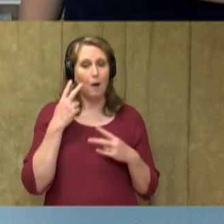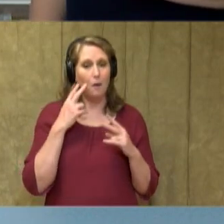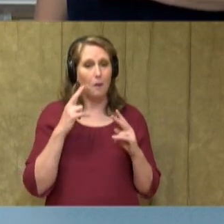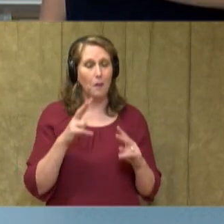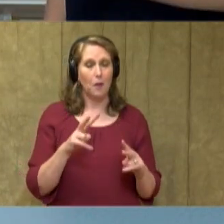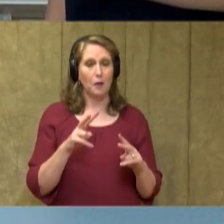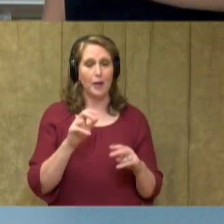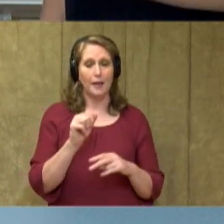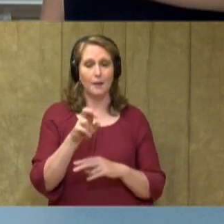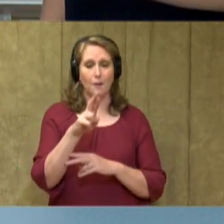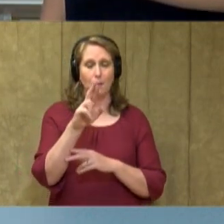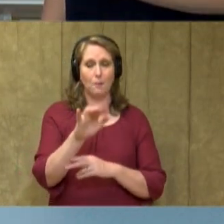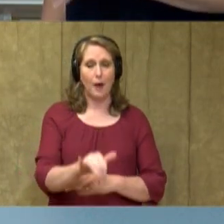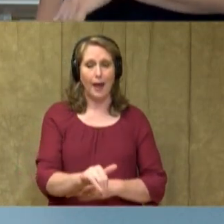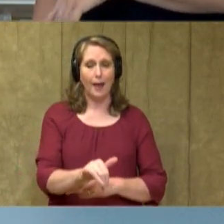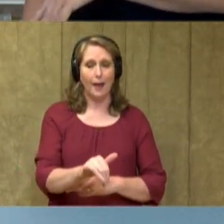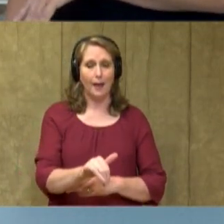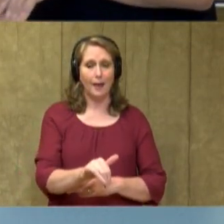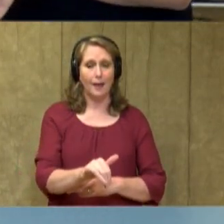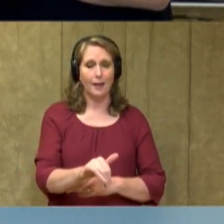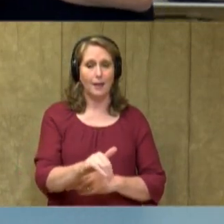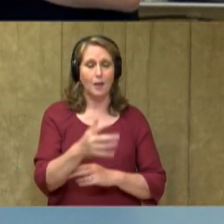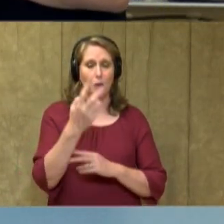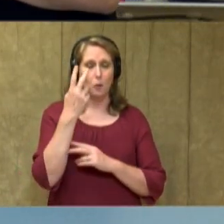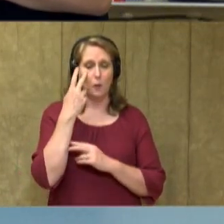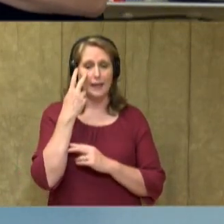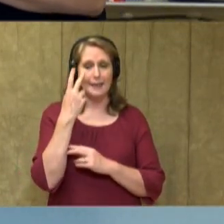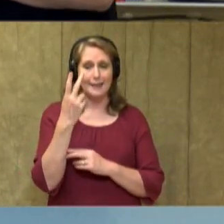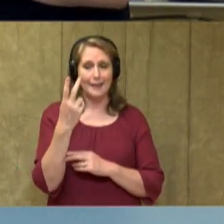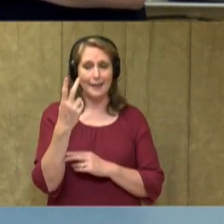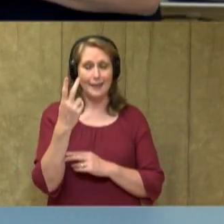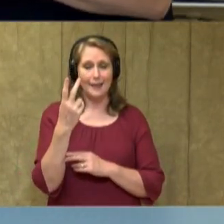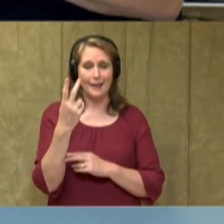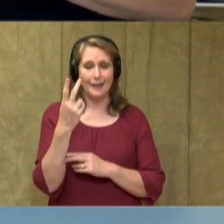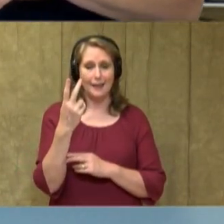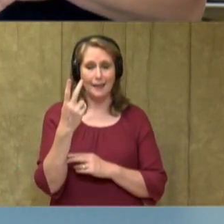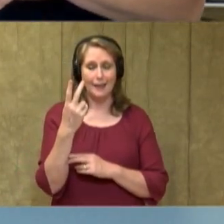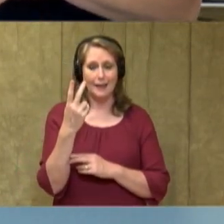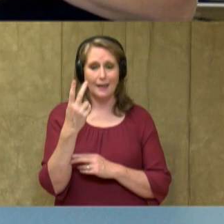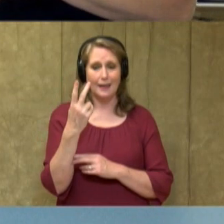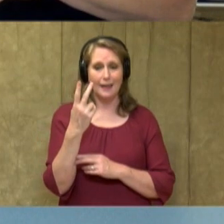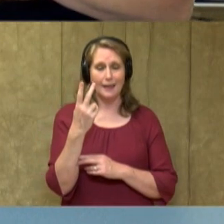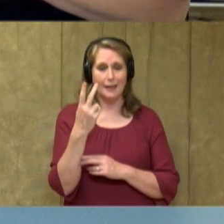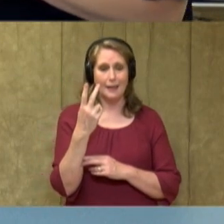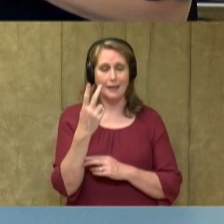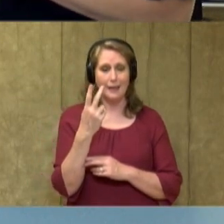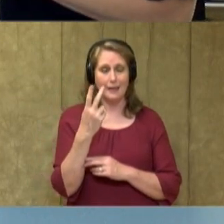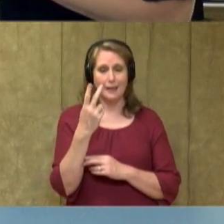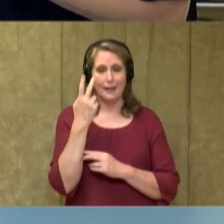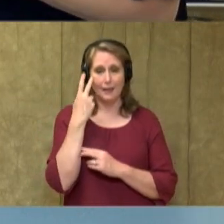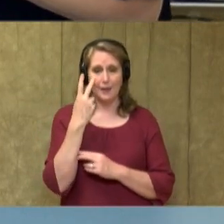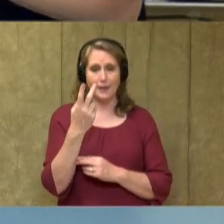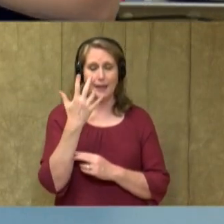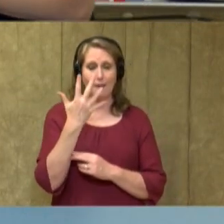at our array. So we see 5